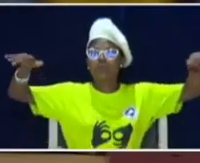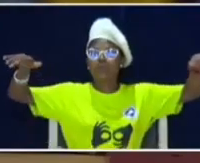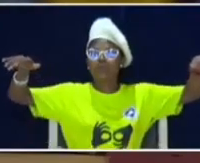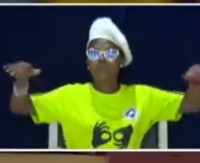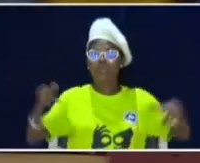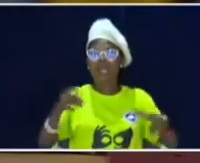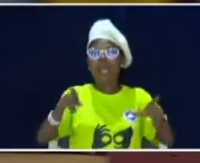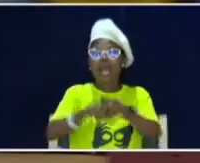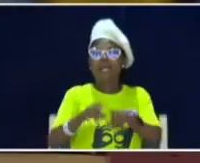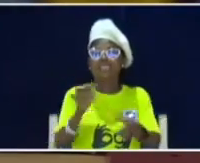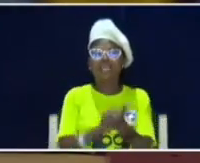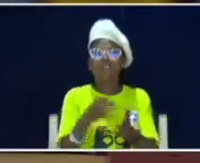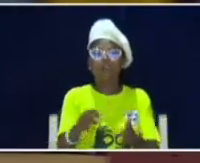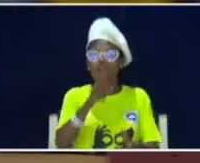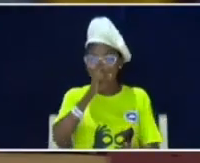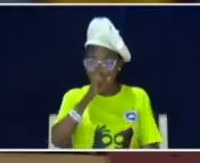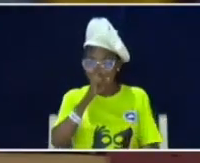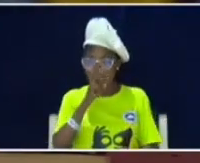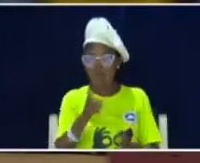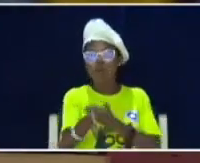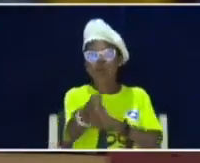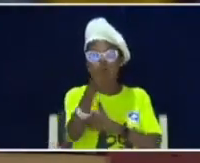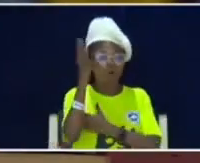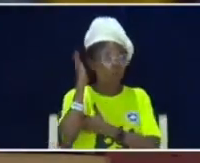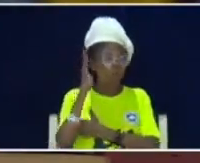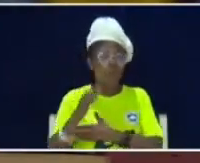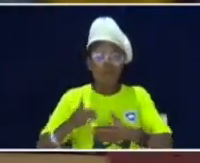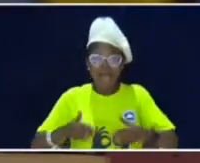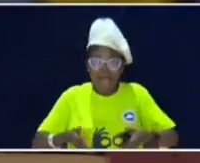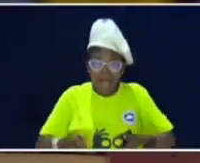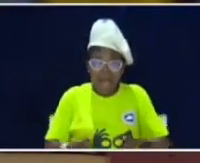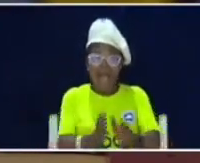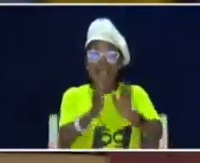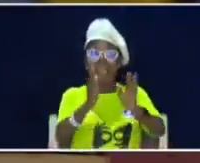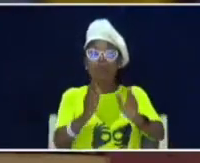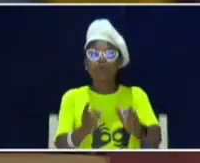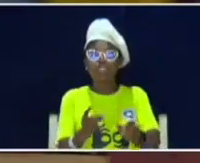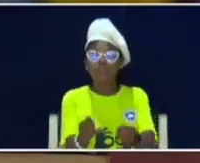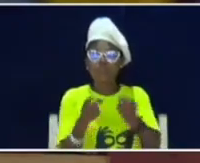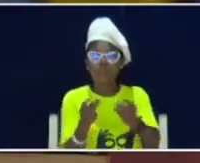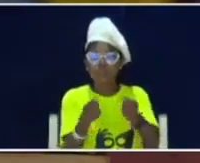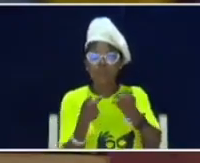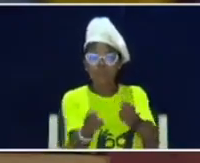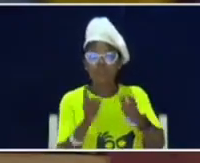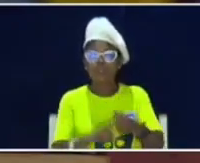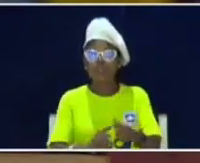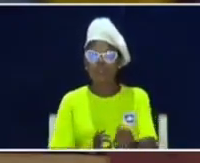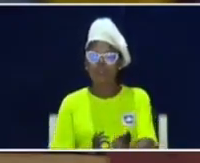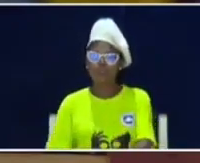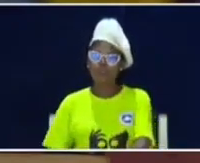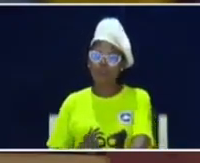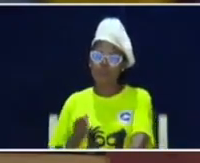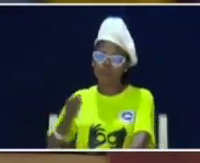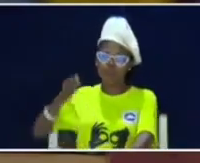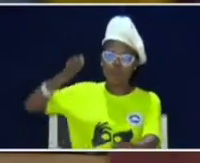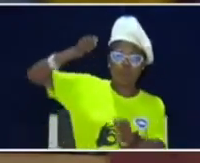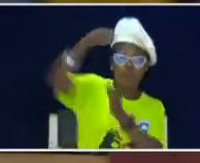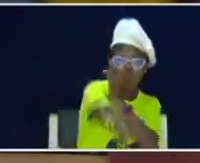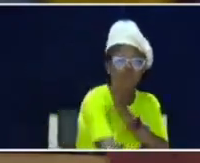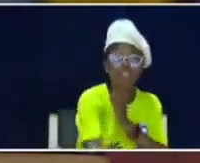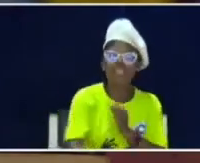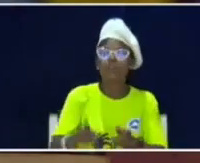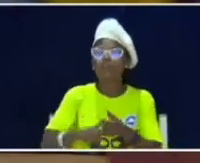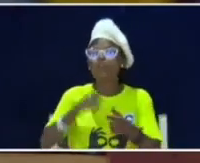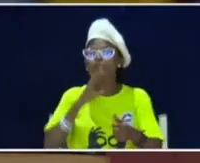the Lord grants you speed to overtake. The Lord grants you speed to overrule. The Lord grants you speed